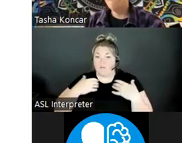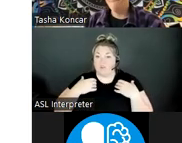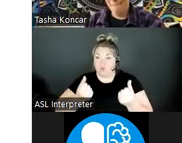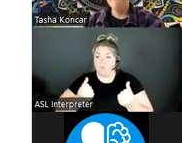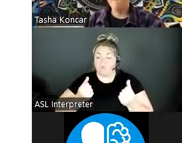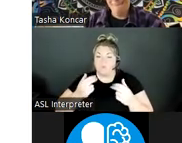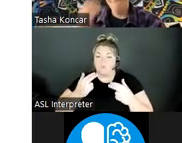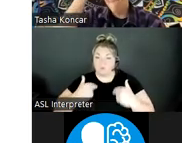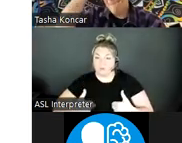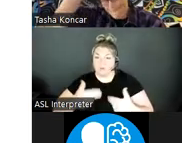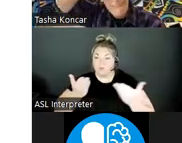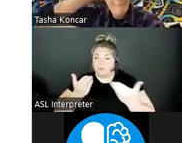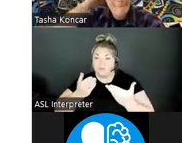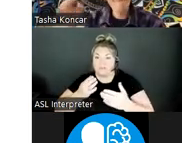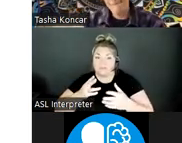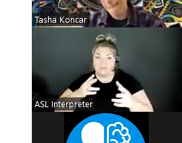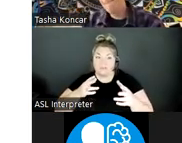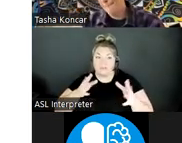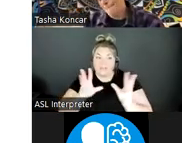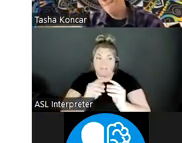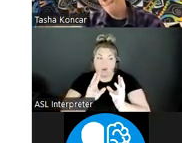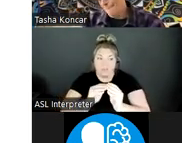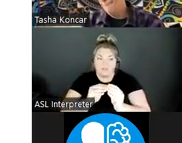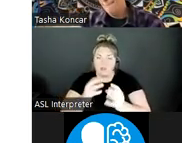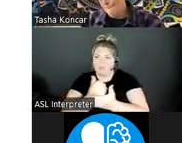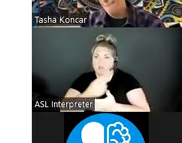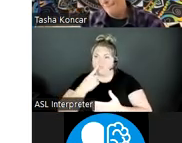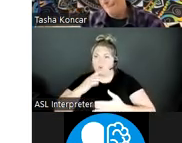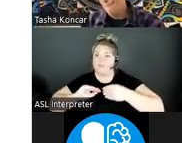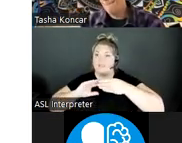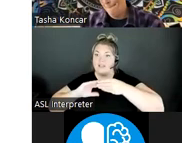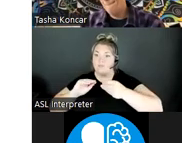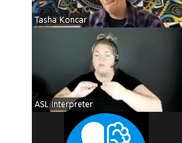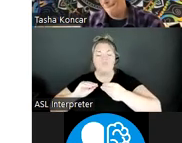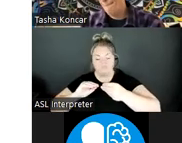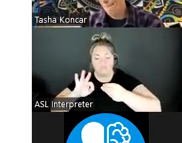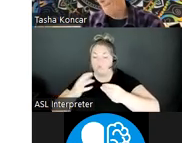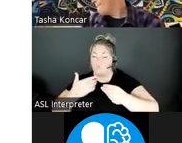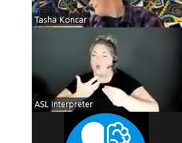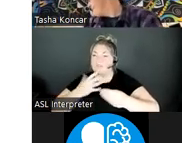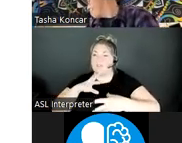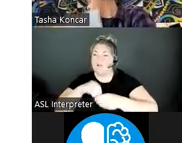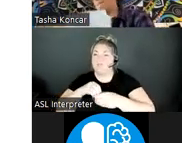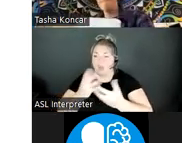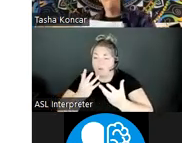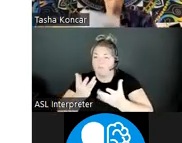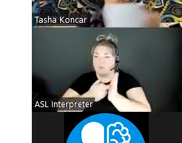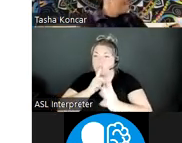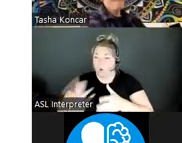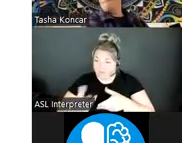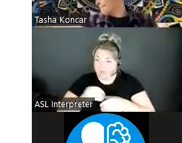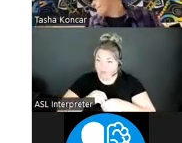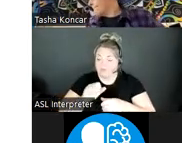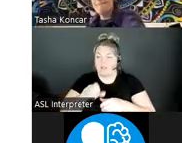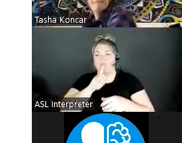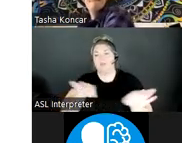there's an opportunity to give testimony, I want to make sure everyone who wants to be involved with that is. And I think that that's a really